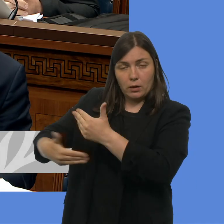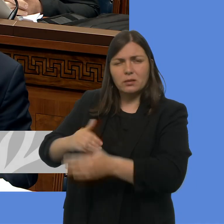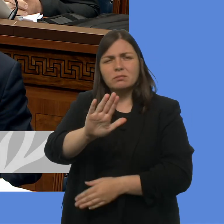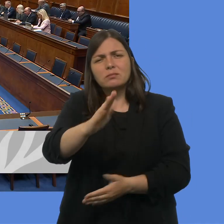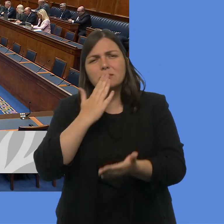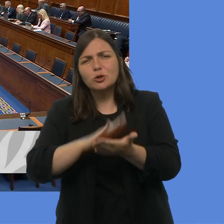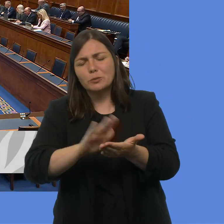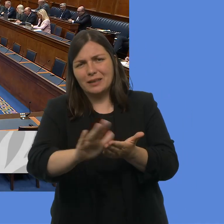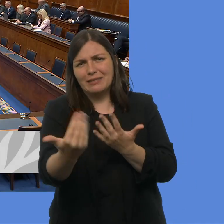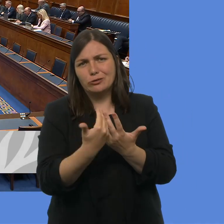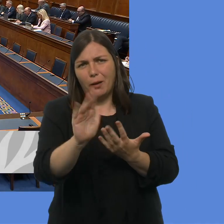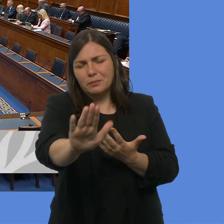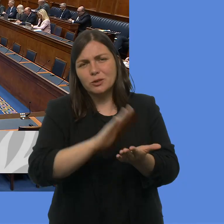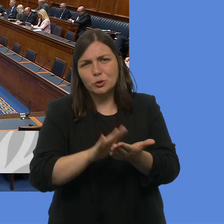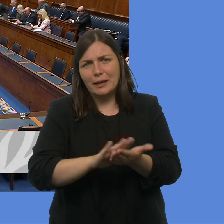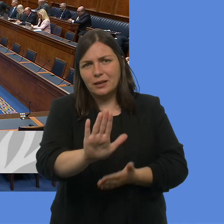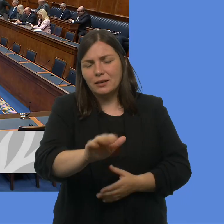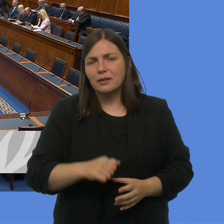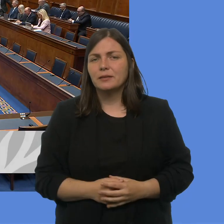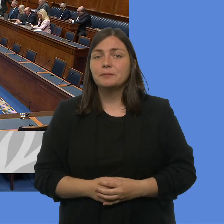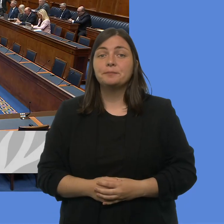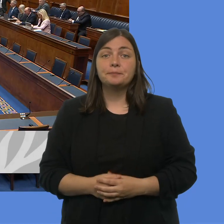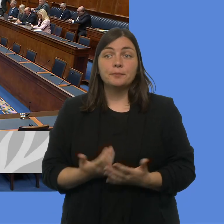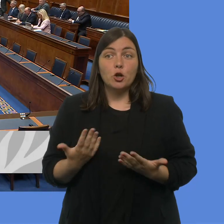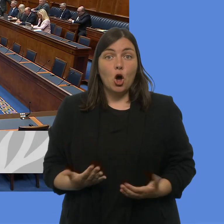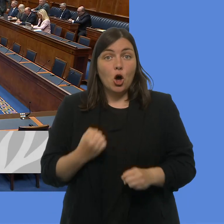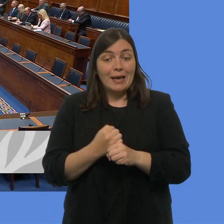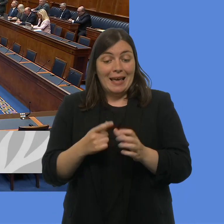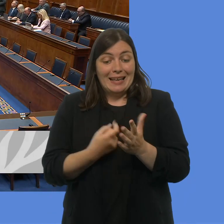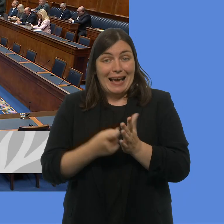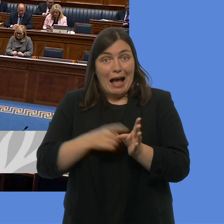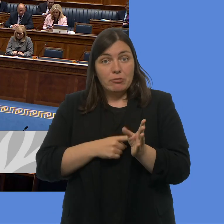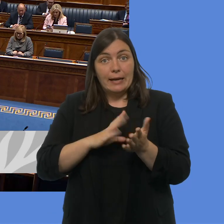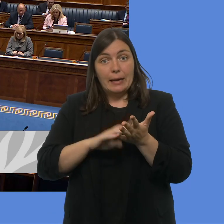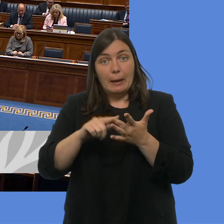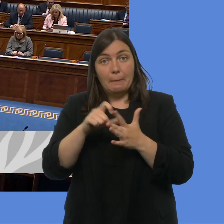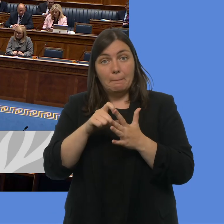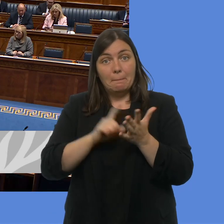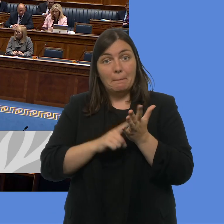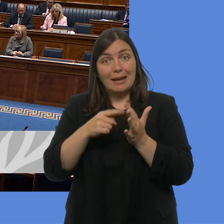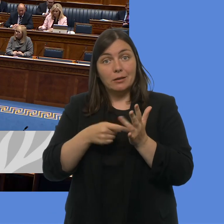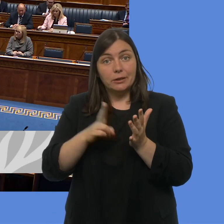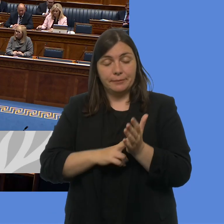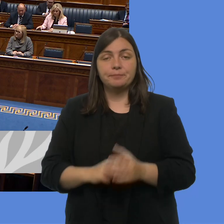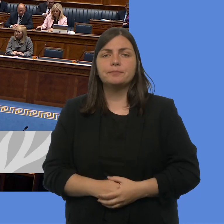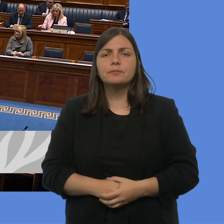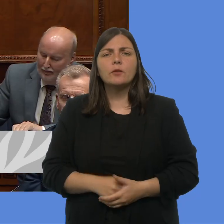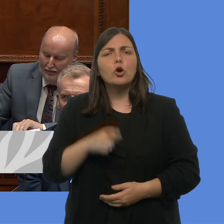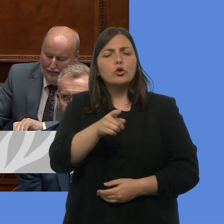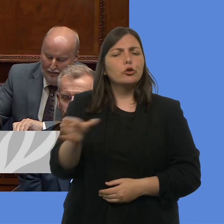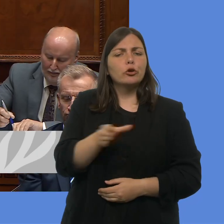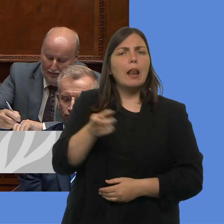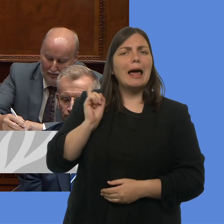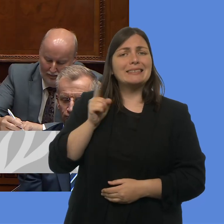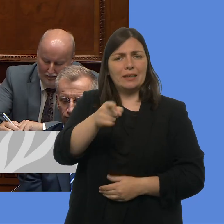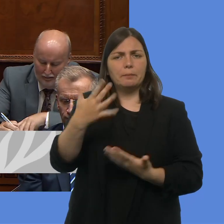Matthew. Question 2 has been withdrawn. I call Gary Middleton. When taking office, you said that you would be a First Minister for all. Your